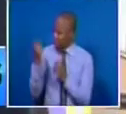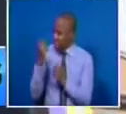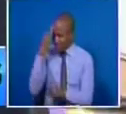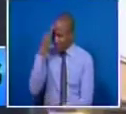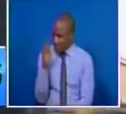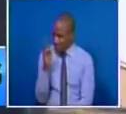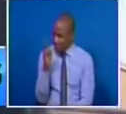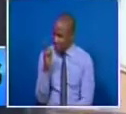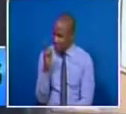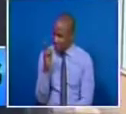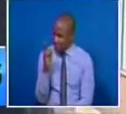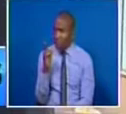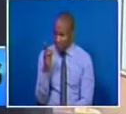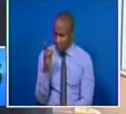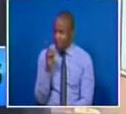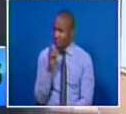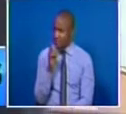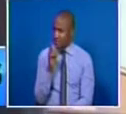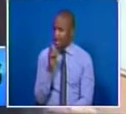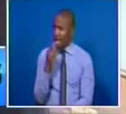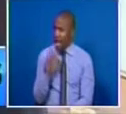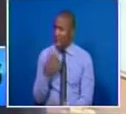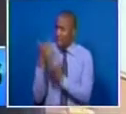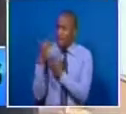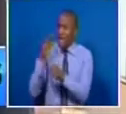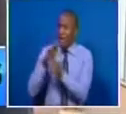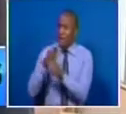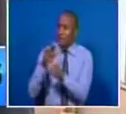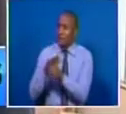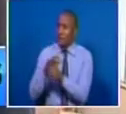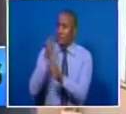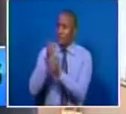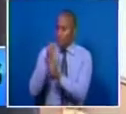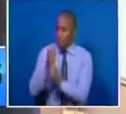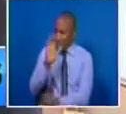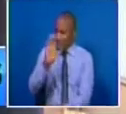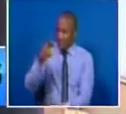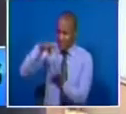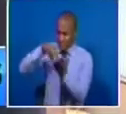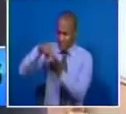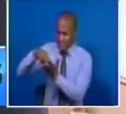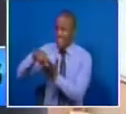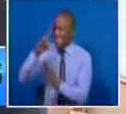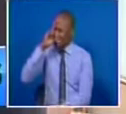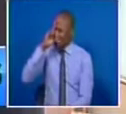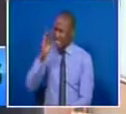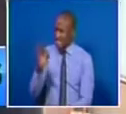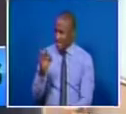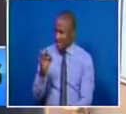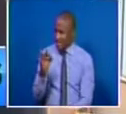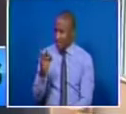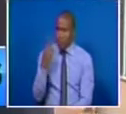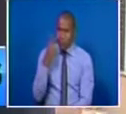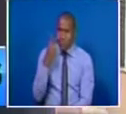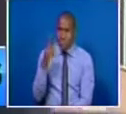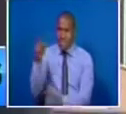time, and the fact that there's so much expectation and the job they're vying for is so serious. And to see